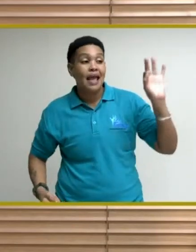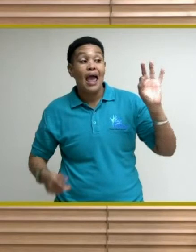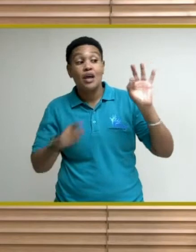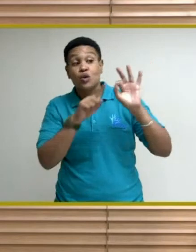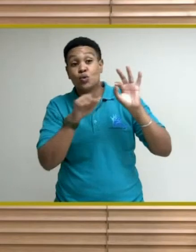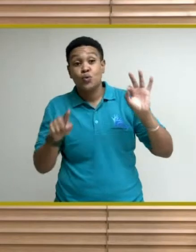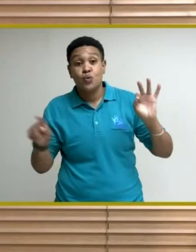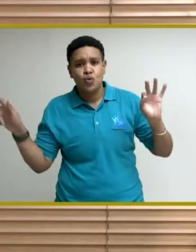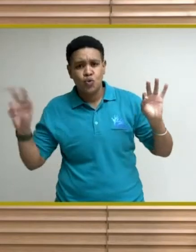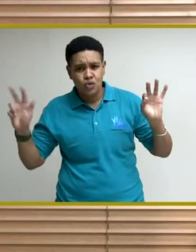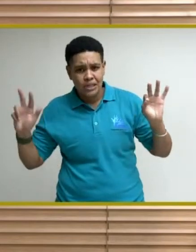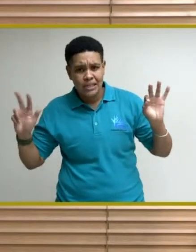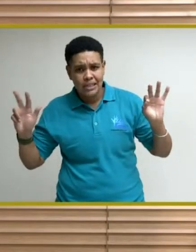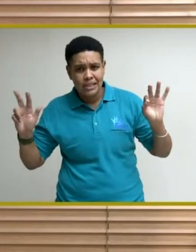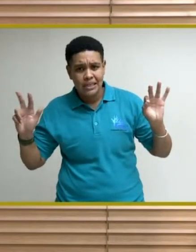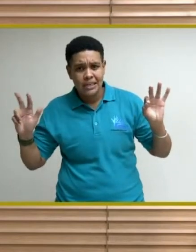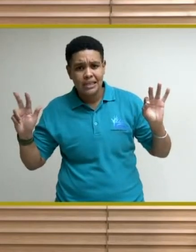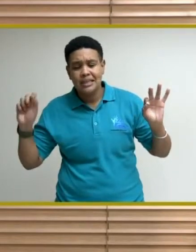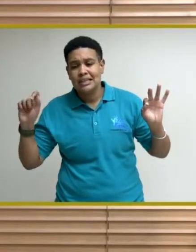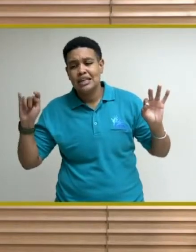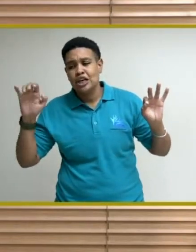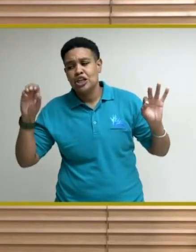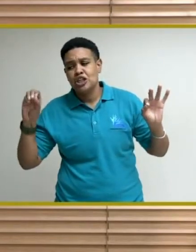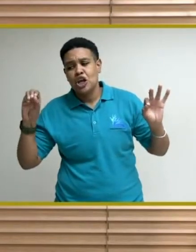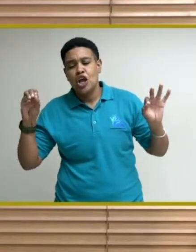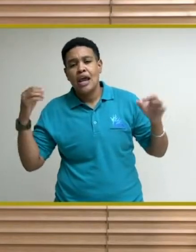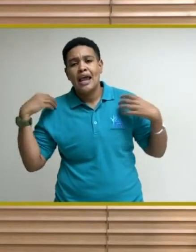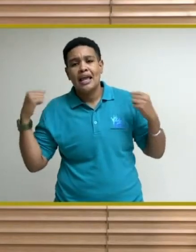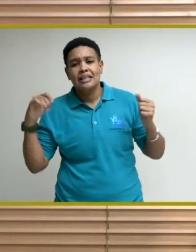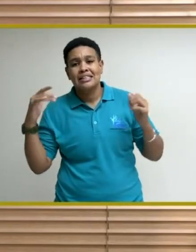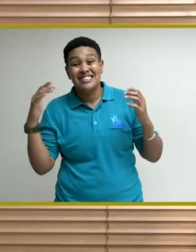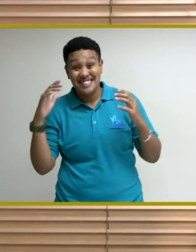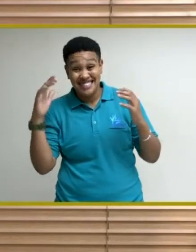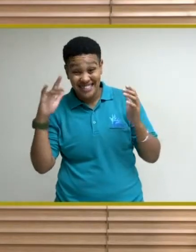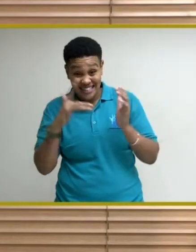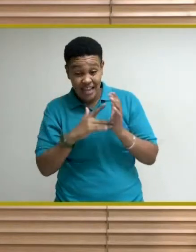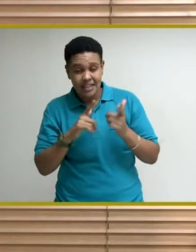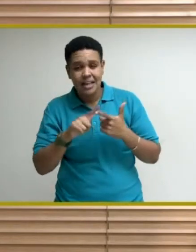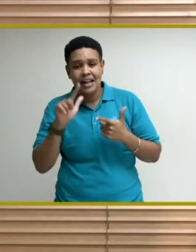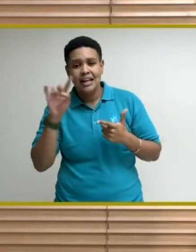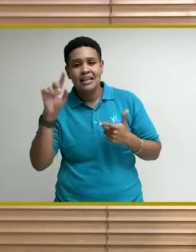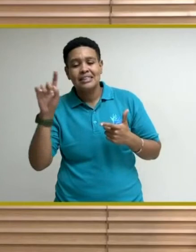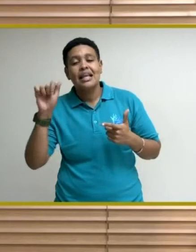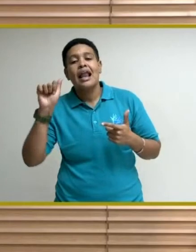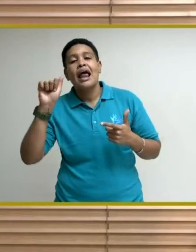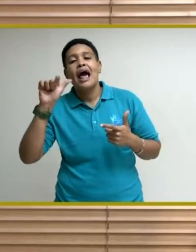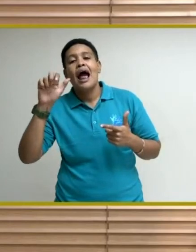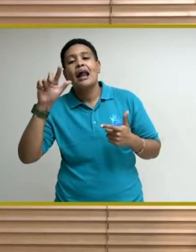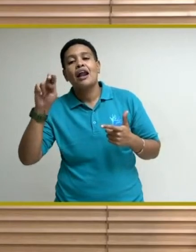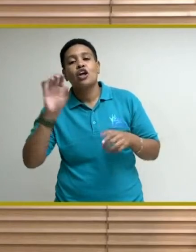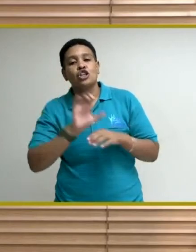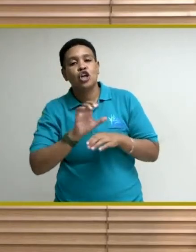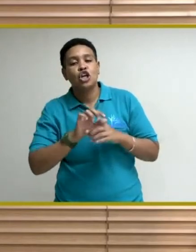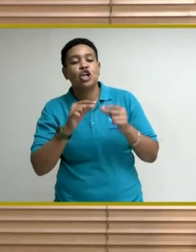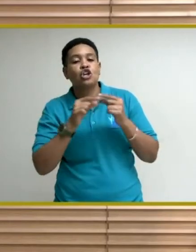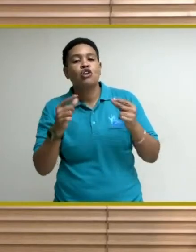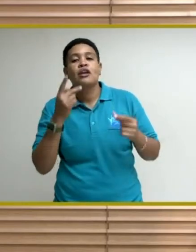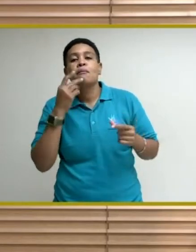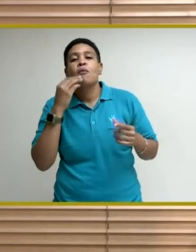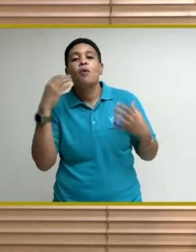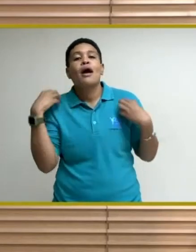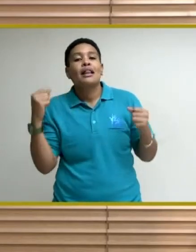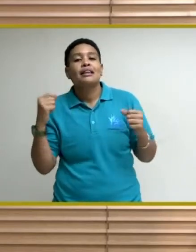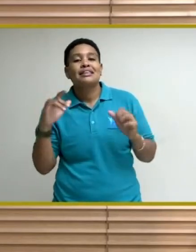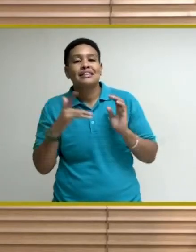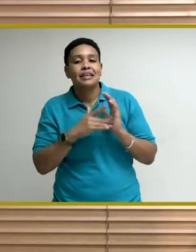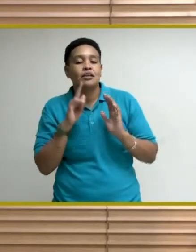3 p.m., St. Jago Health Center, Linstead Anglican Church, and Greater Portmore Health Center will operate